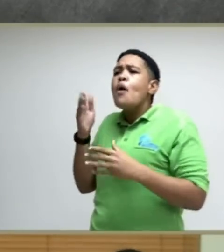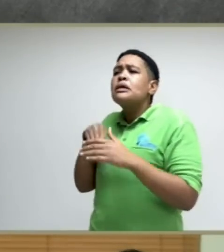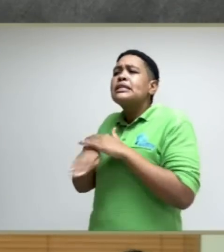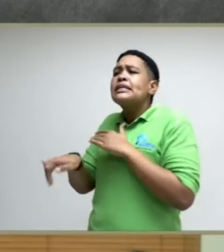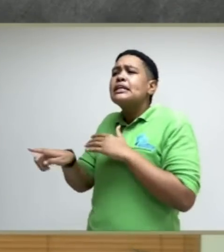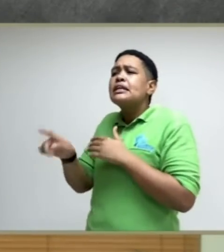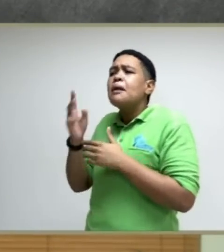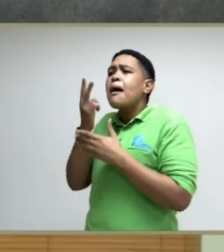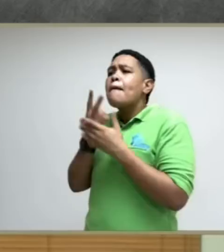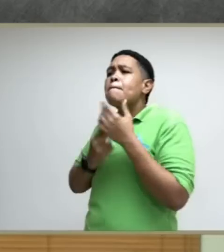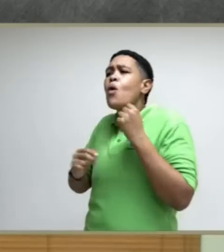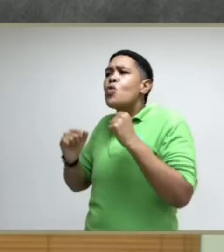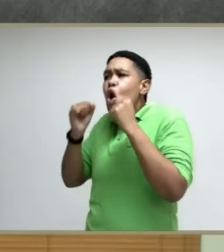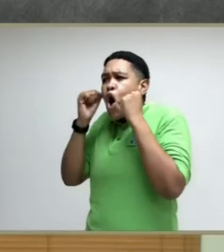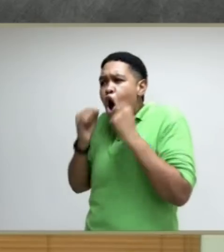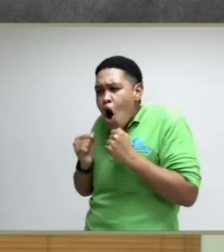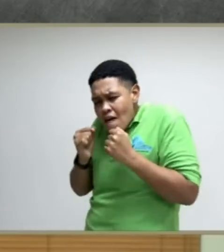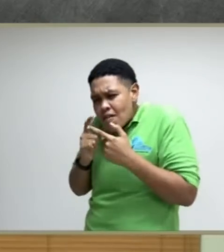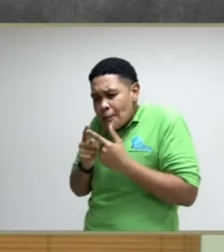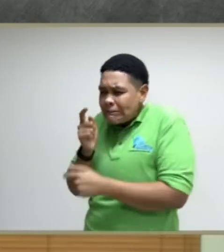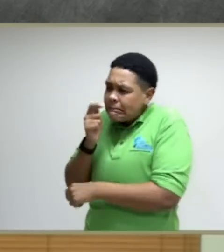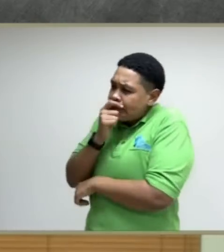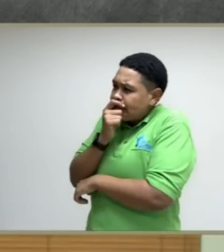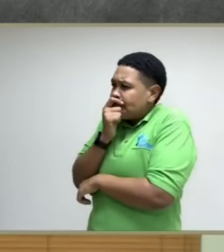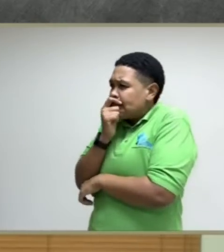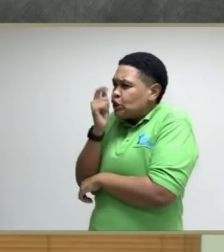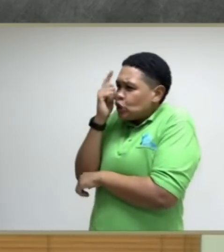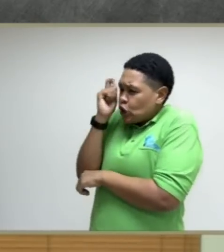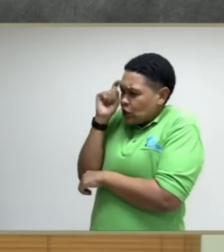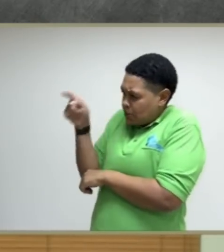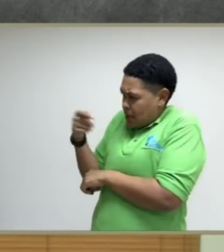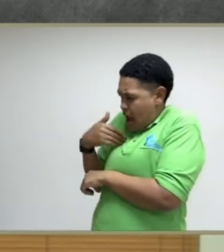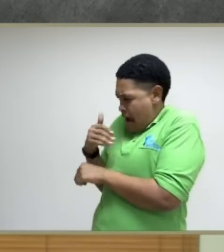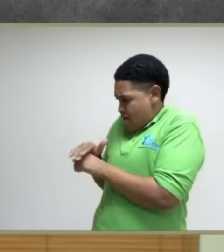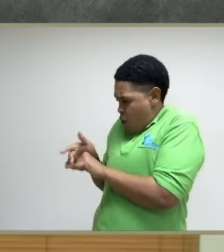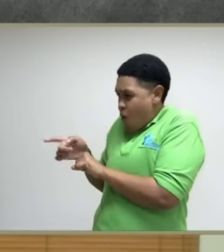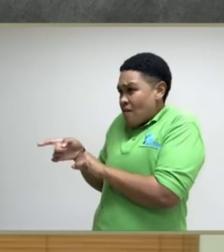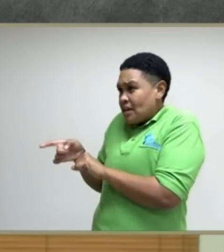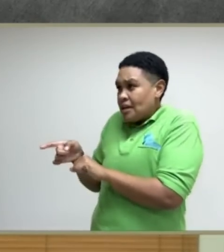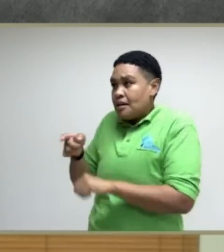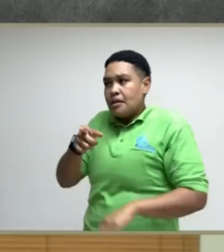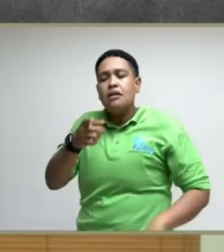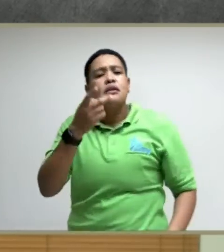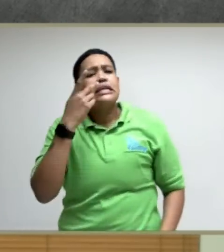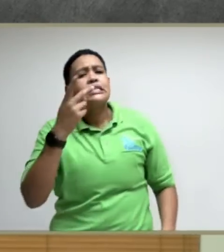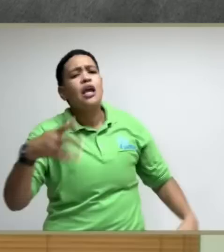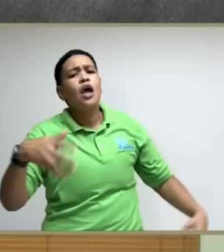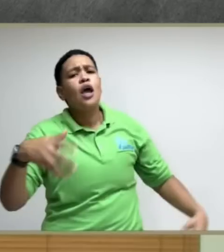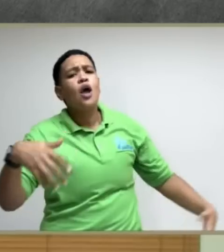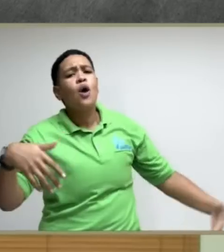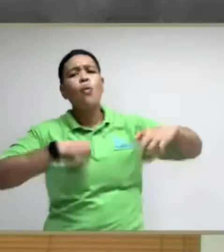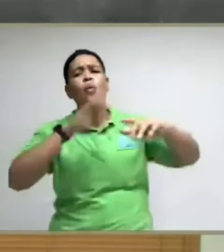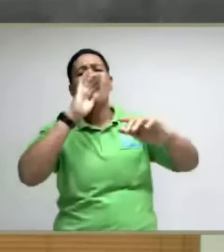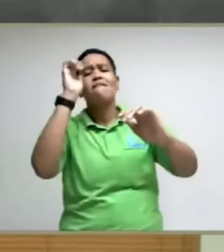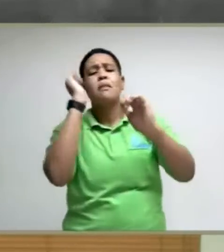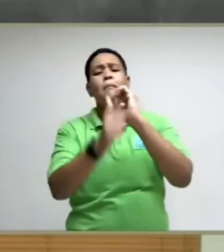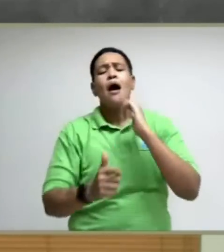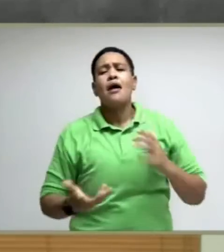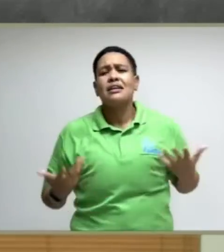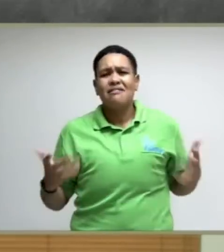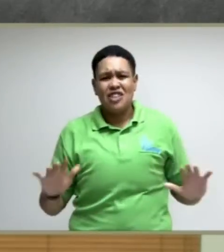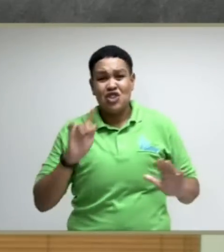by both confirmed and suspected cases. And you would have seen that we would have passed